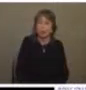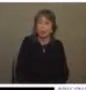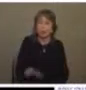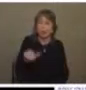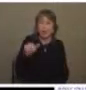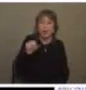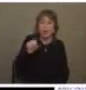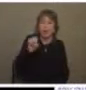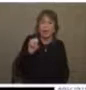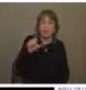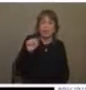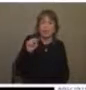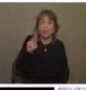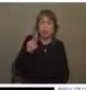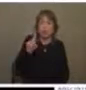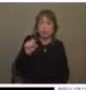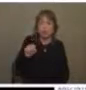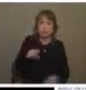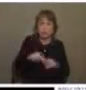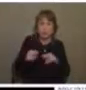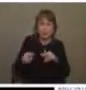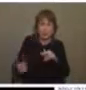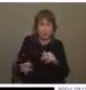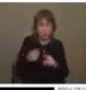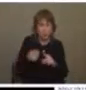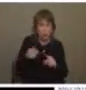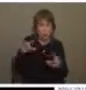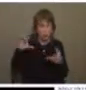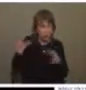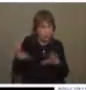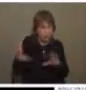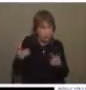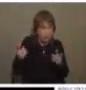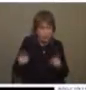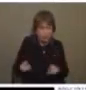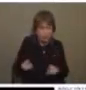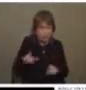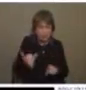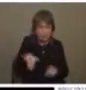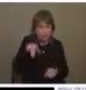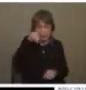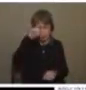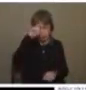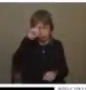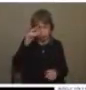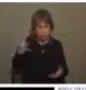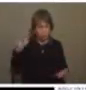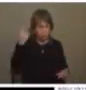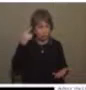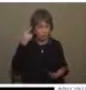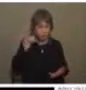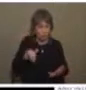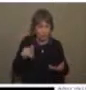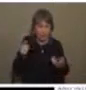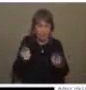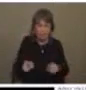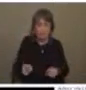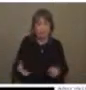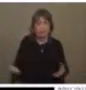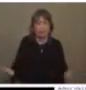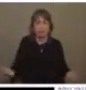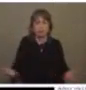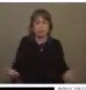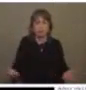Caseloads going down in a time of a crisis is actually a puzzle. Why are caseloads going down in the middle of our recession is something we